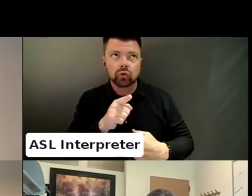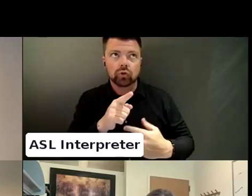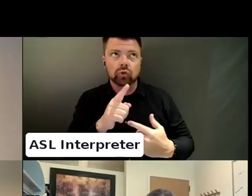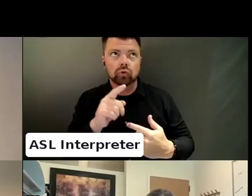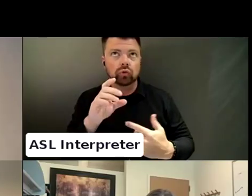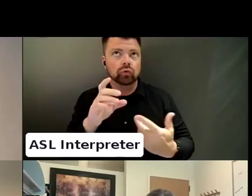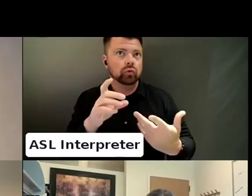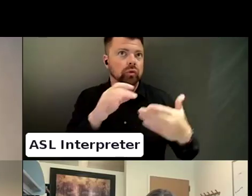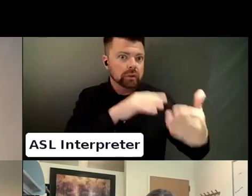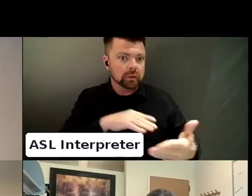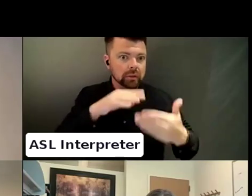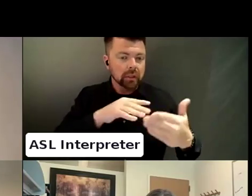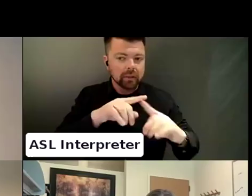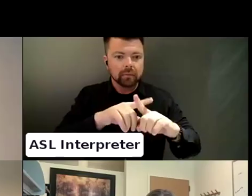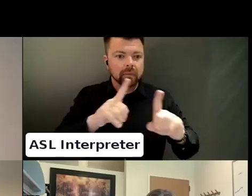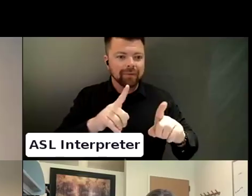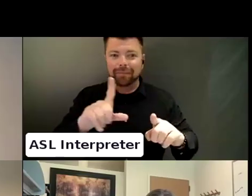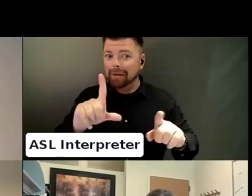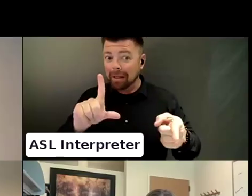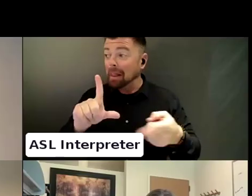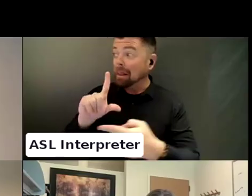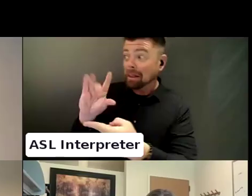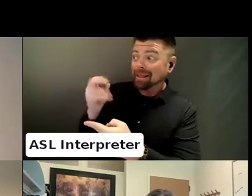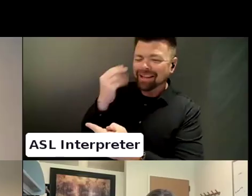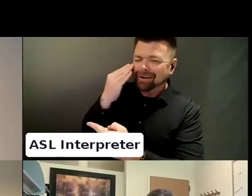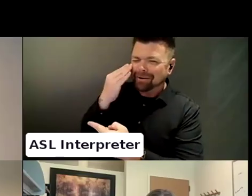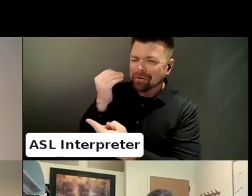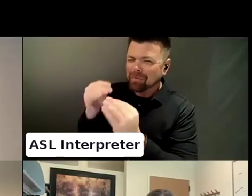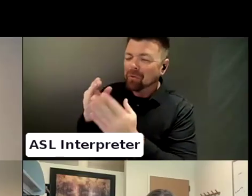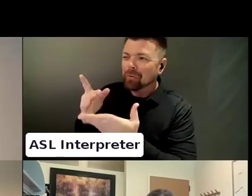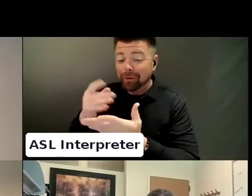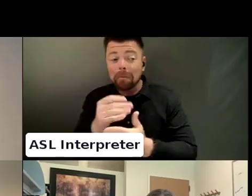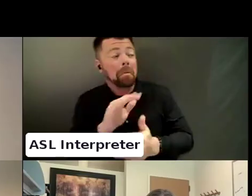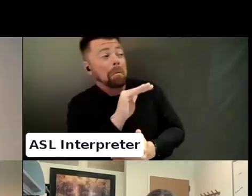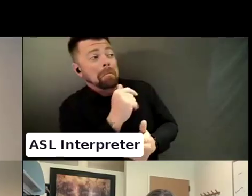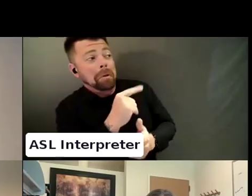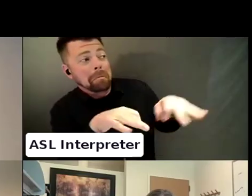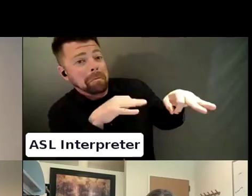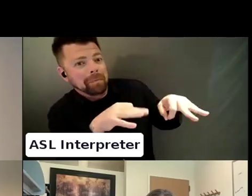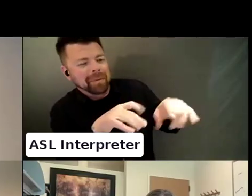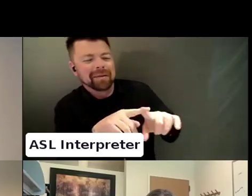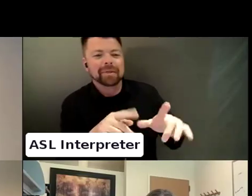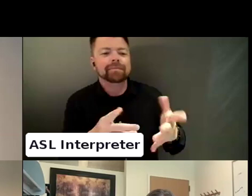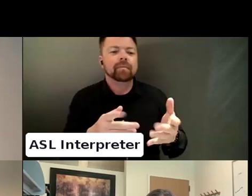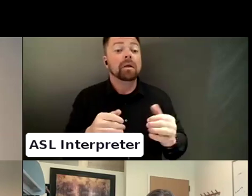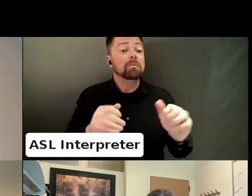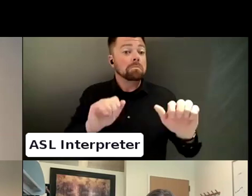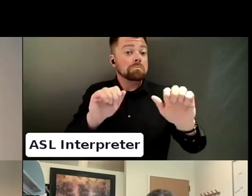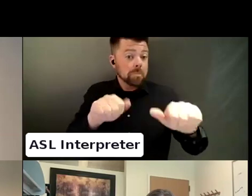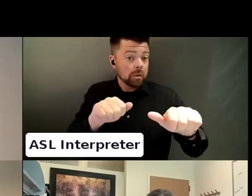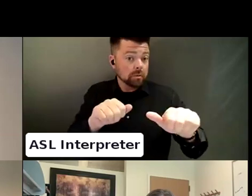So if Leigh knows more, I'm sure he will jump in and tell you. But yeah, so there's definitely potential